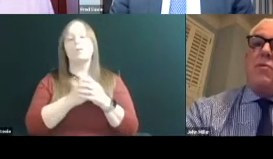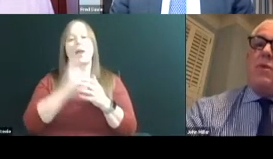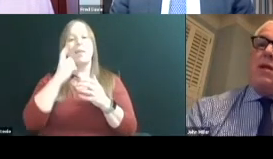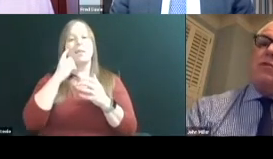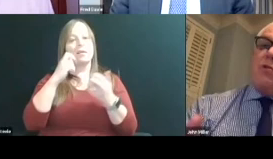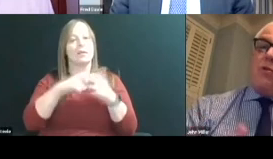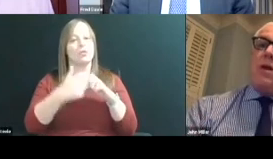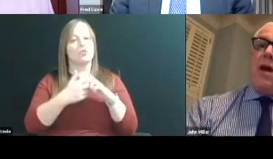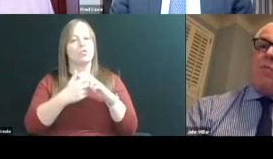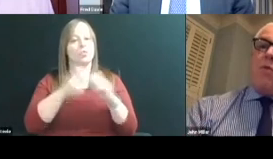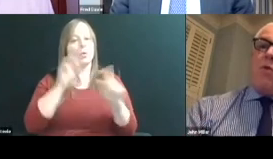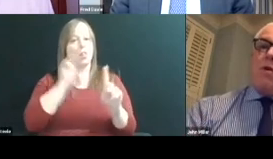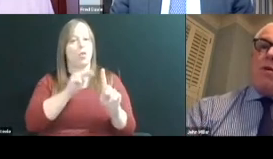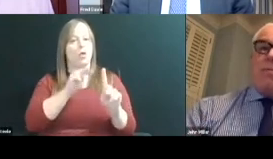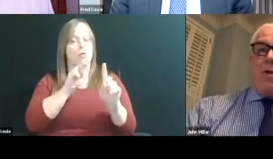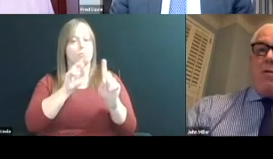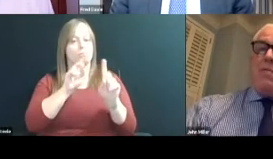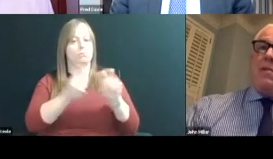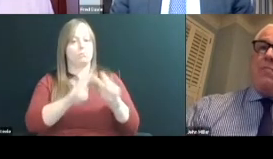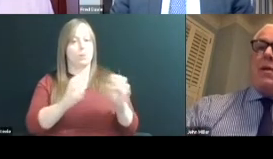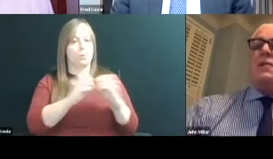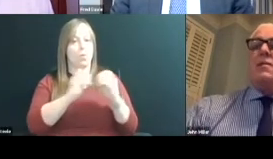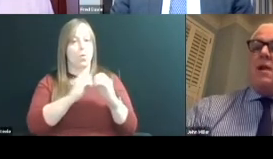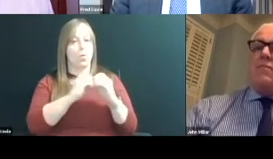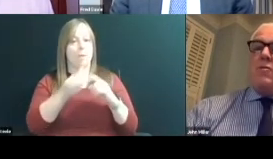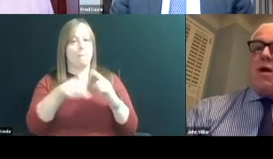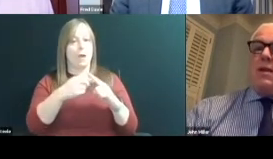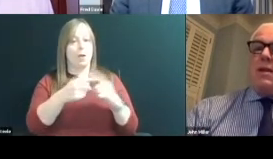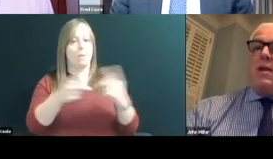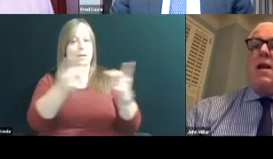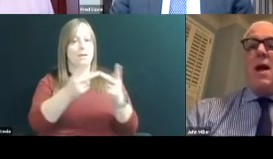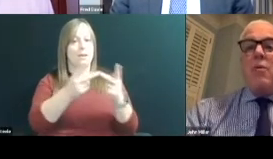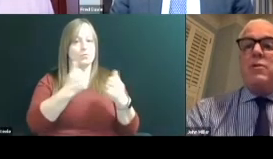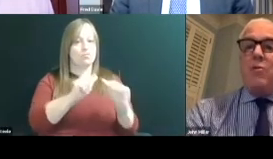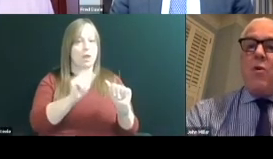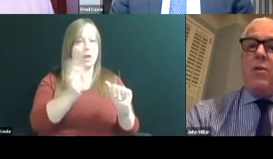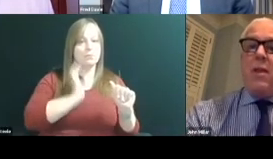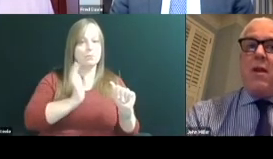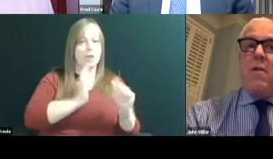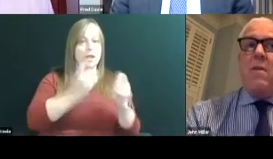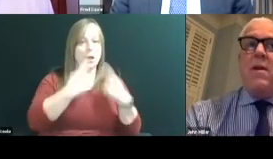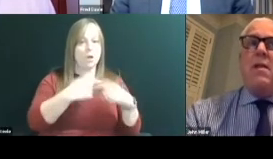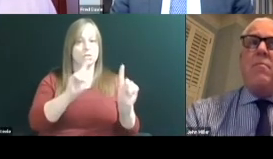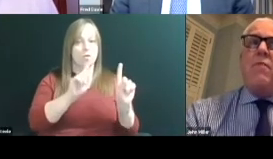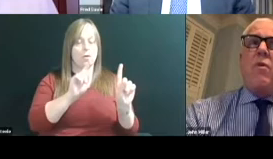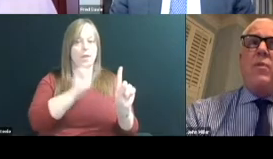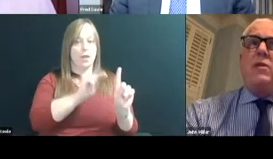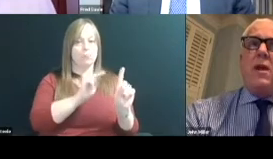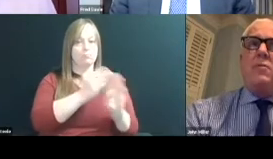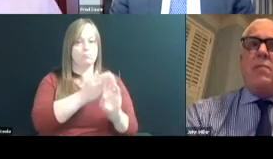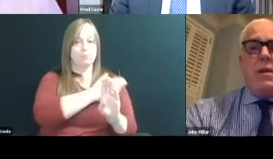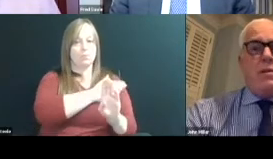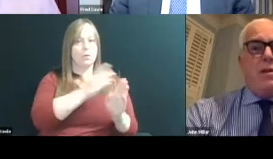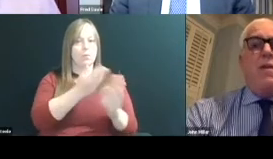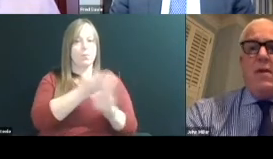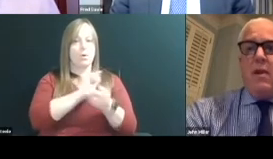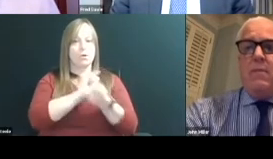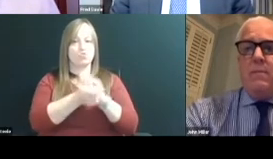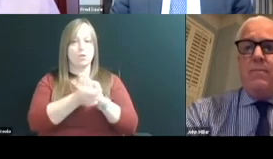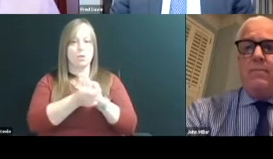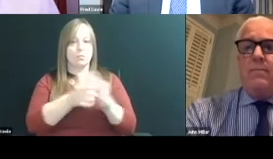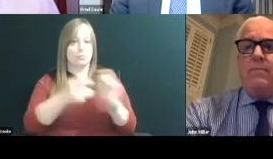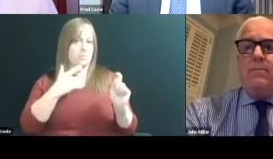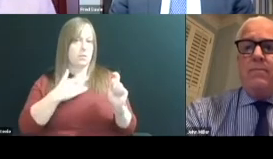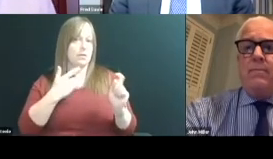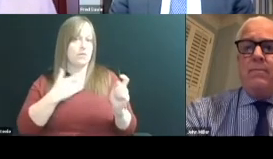an issue that we need to look at more about places that have tried it and how it's gone there before we change it based on the